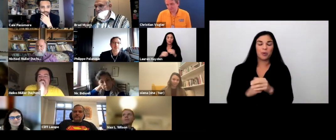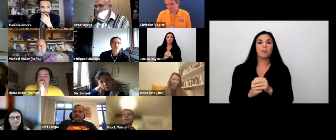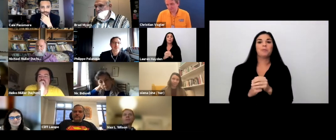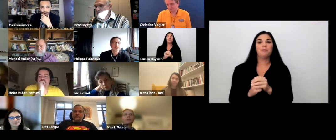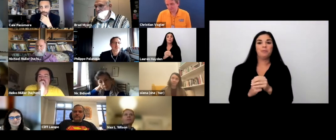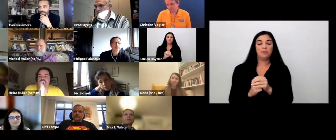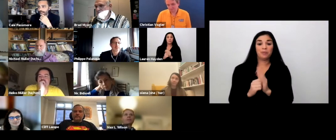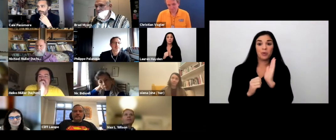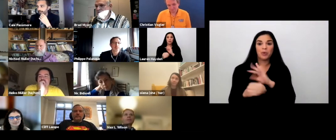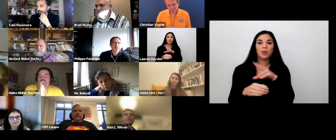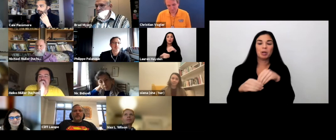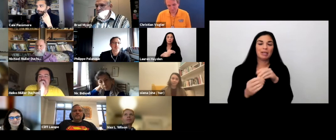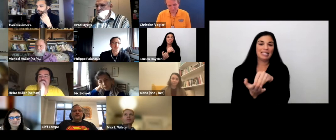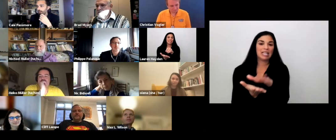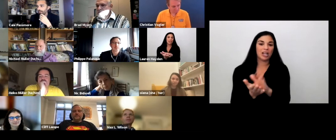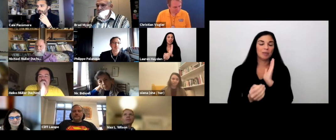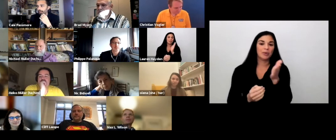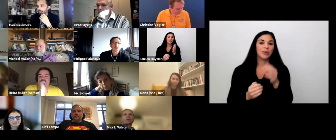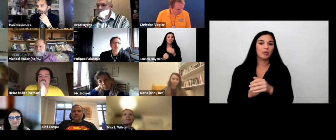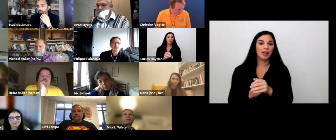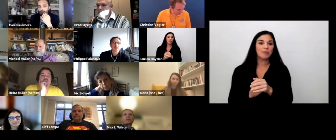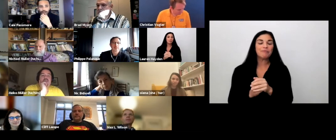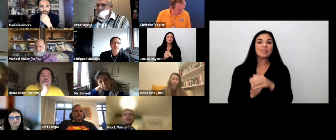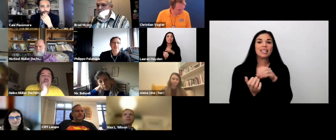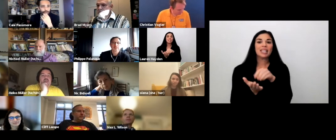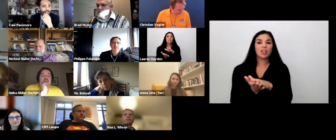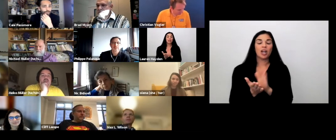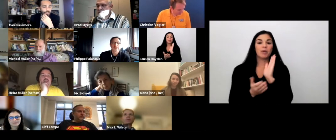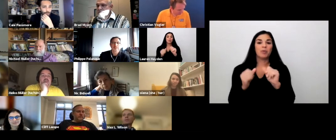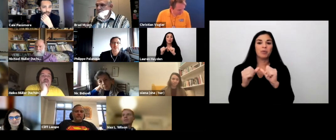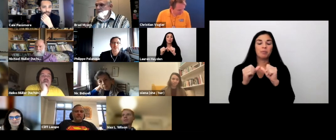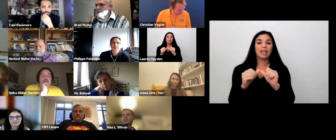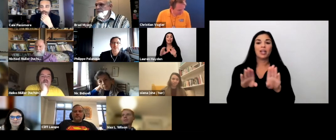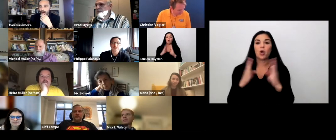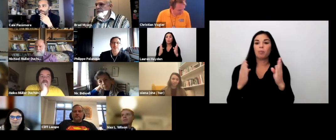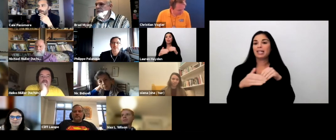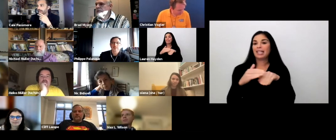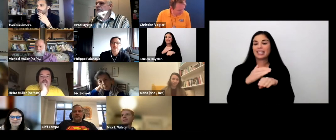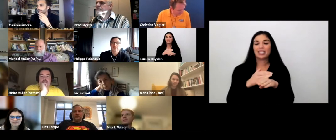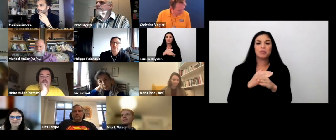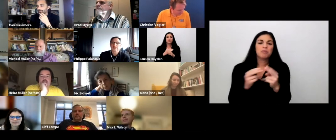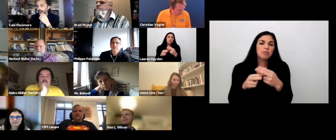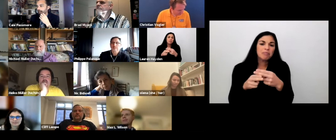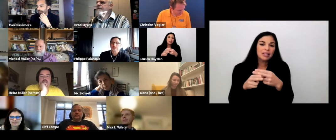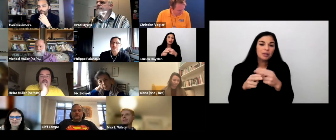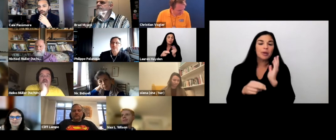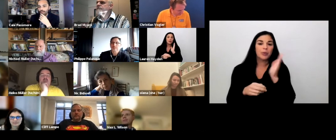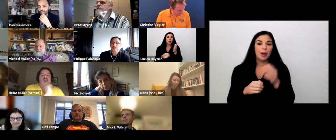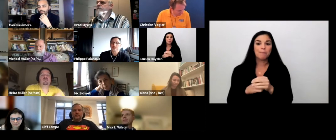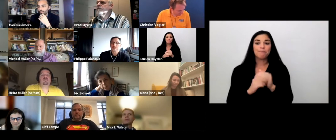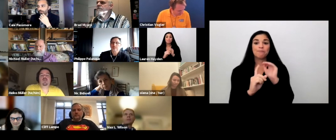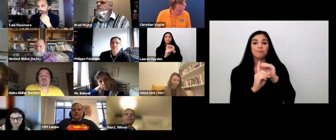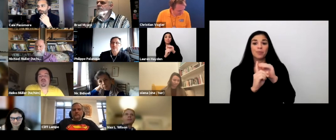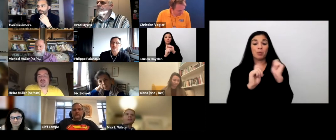We'll incorporate these into the document, and this document will remain open and accessible, at least for a little bit. I wanted to remind